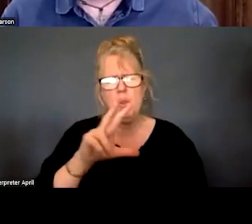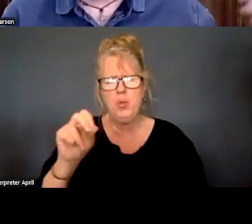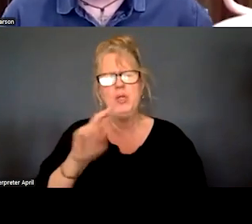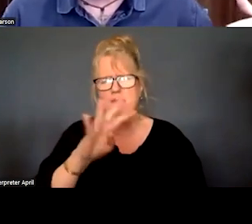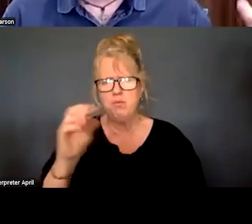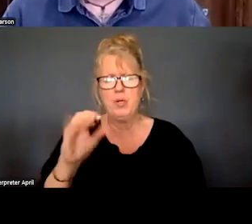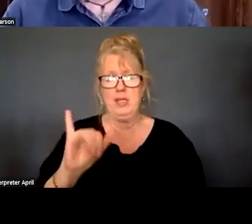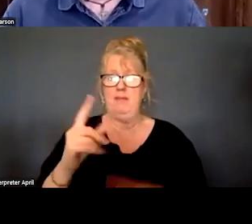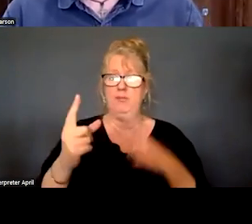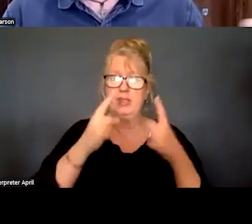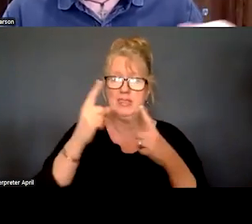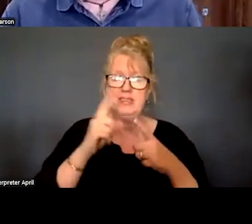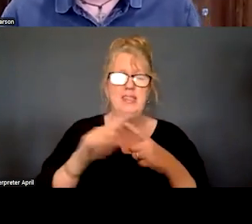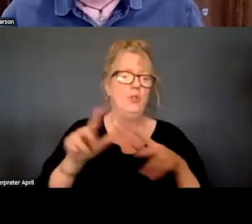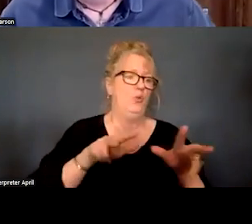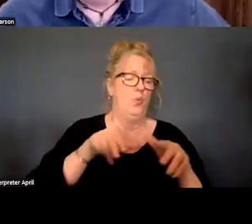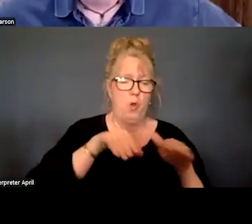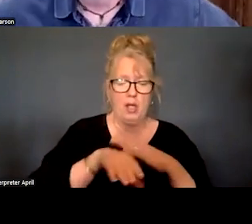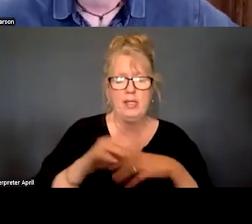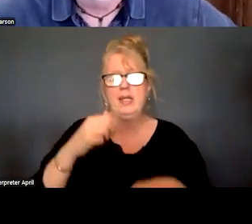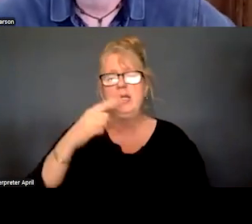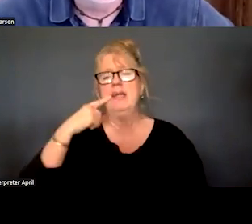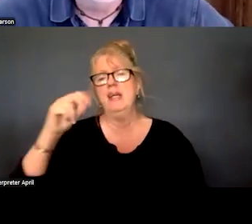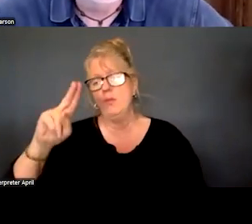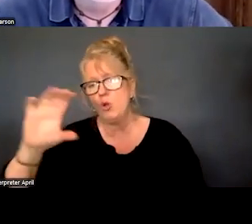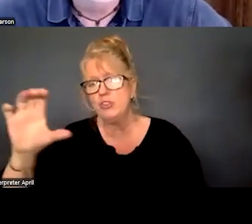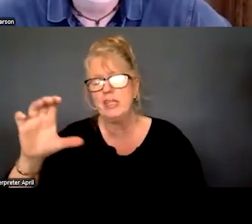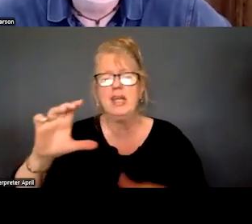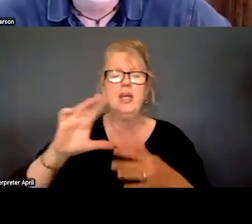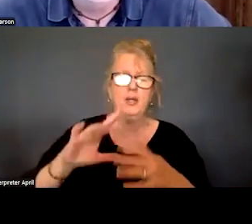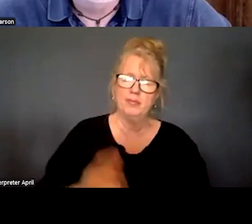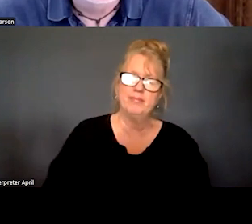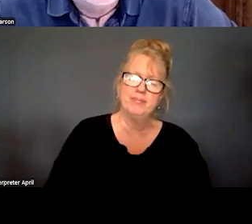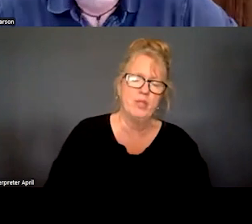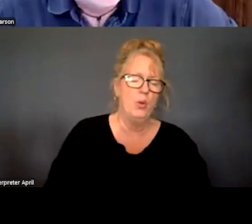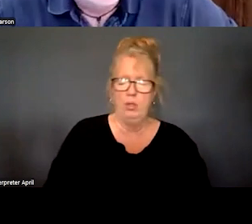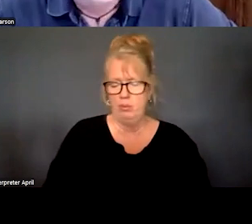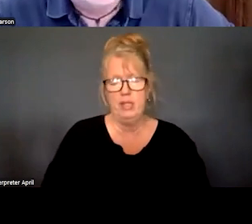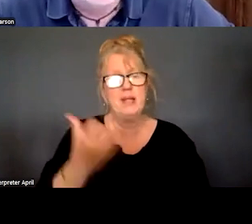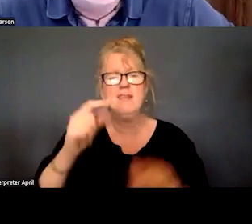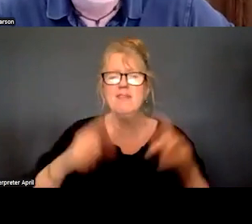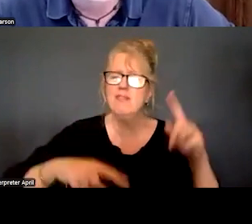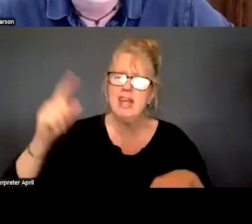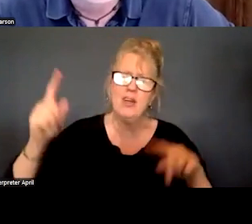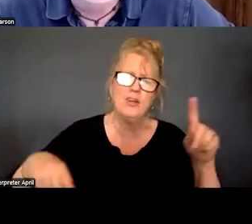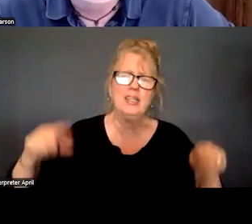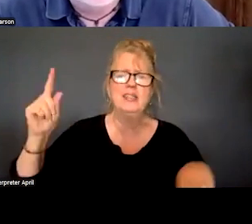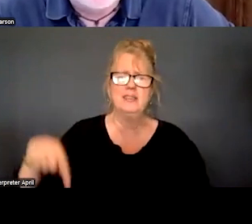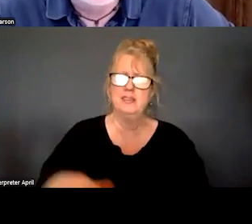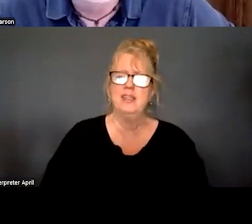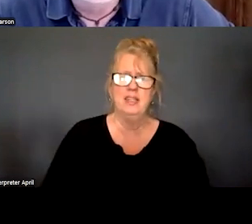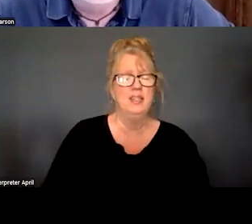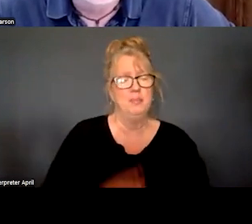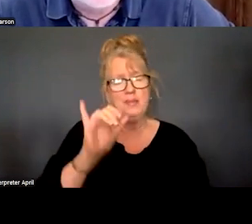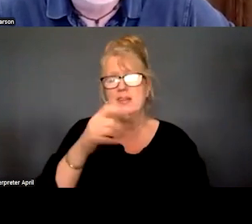you consider the walk-ins, the urgent care, yeah, some of that stuff. It's and it varies, but it's a